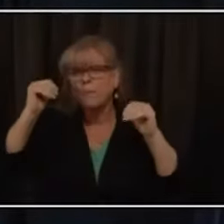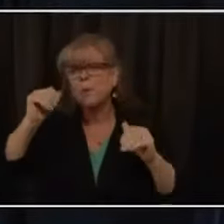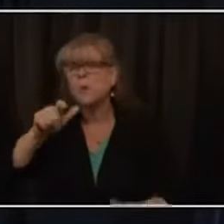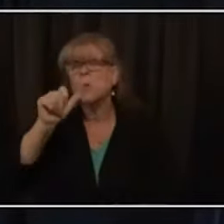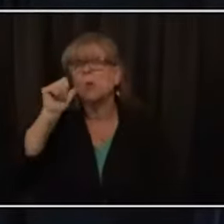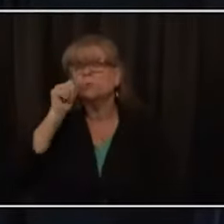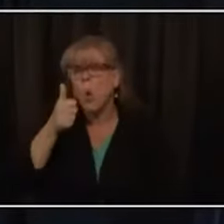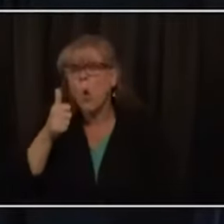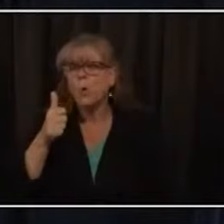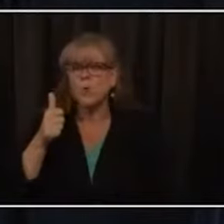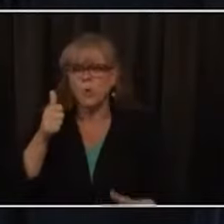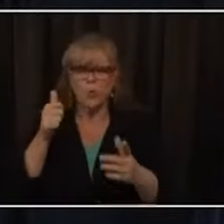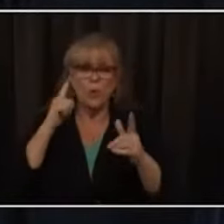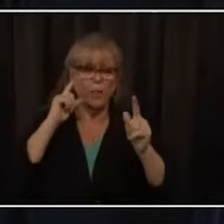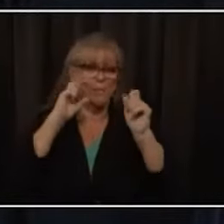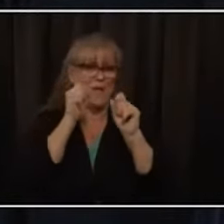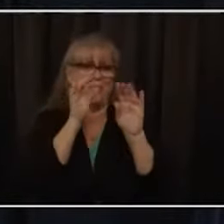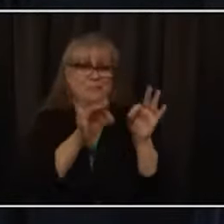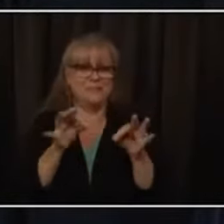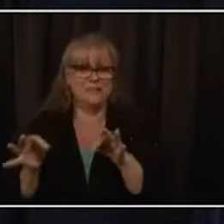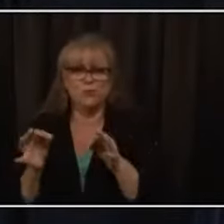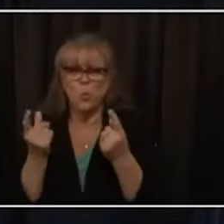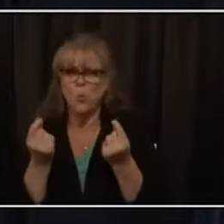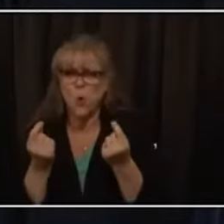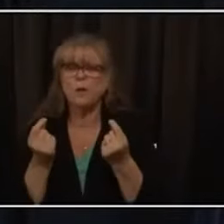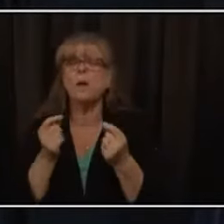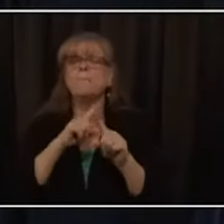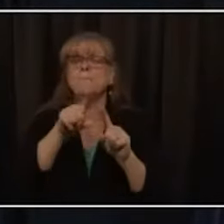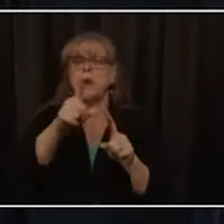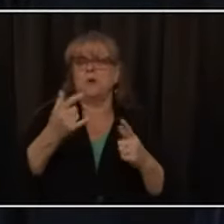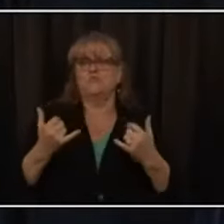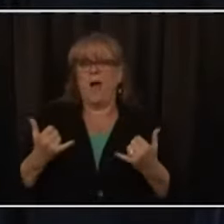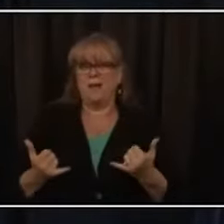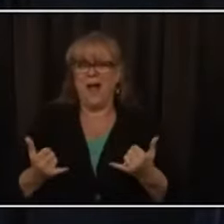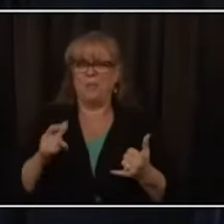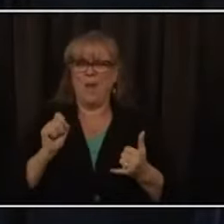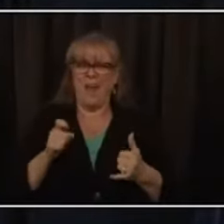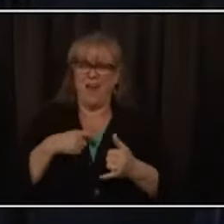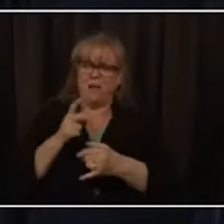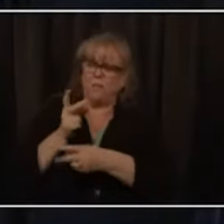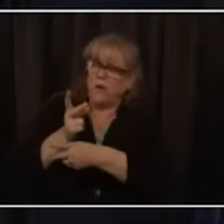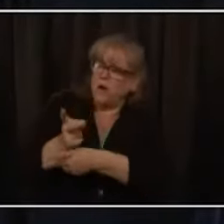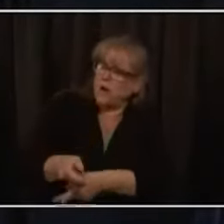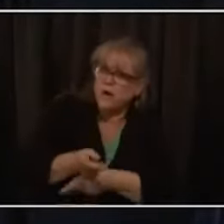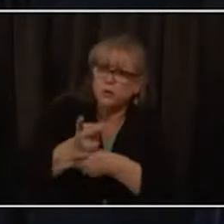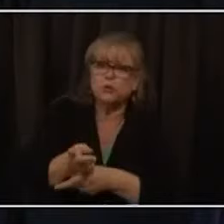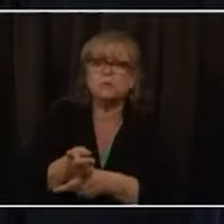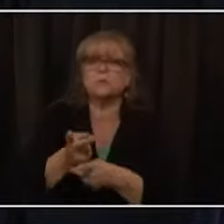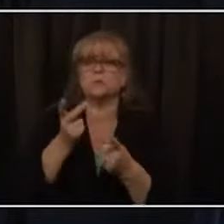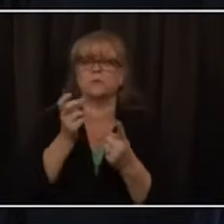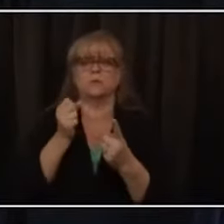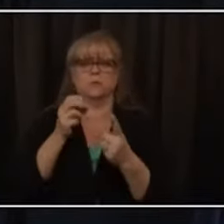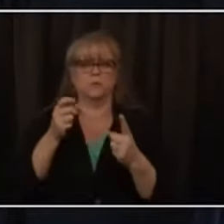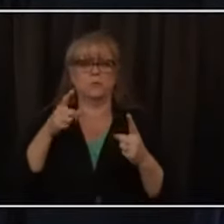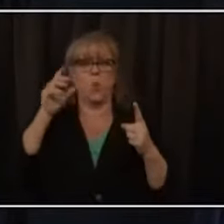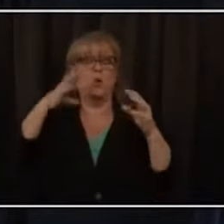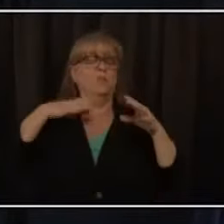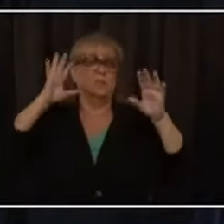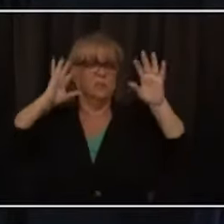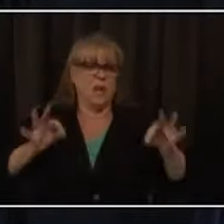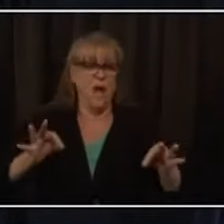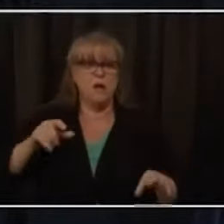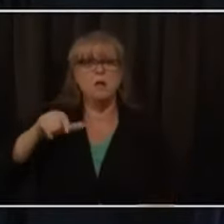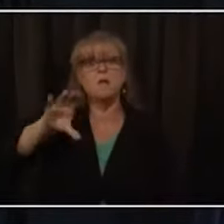So in the meantime, out of an abundance of caution, the state of Colorado will pause on its use of J&J